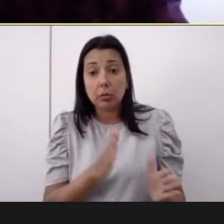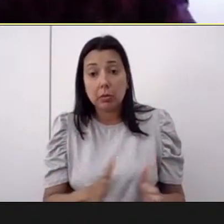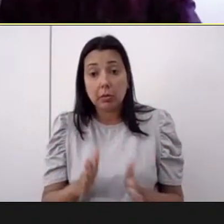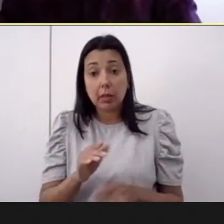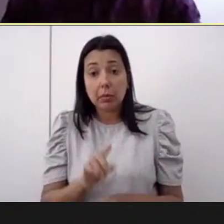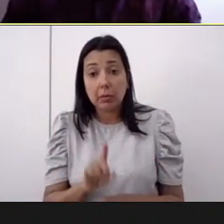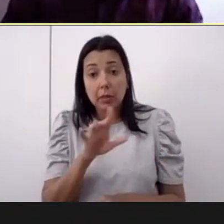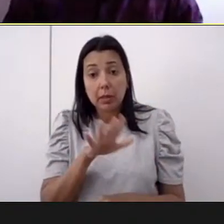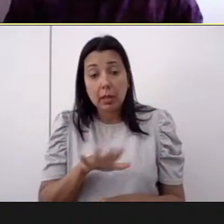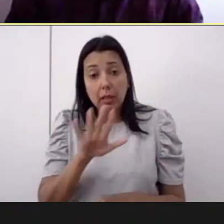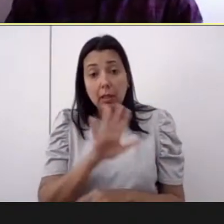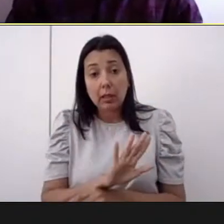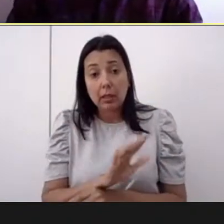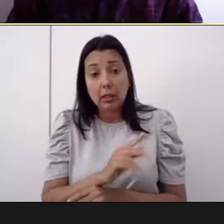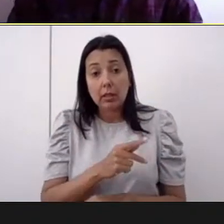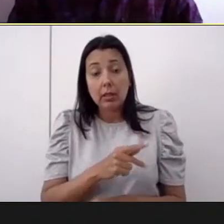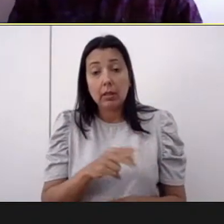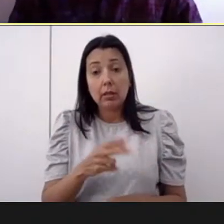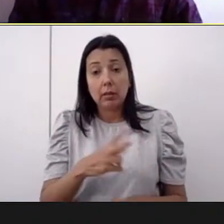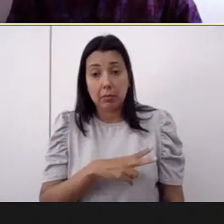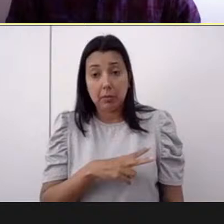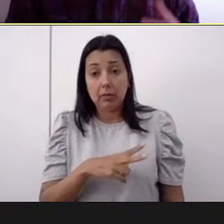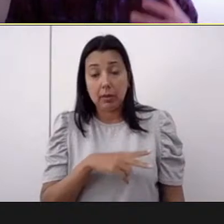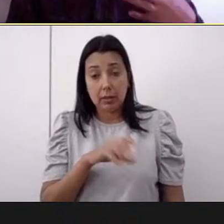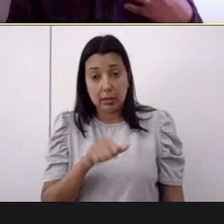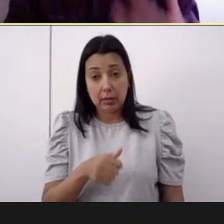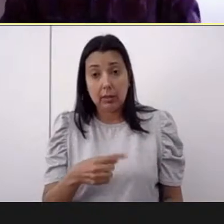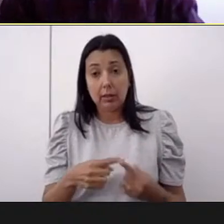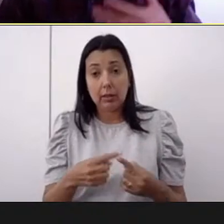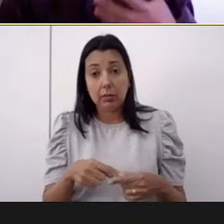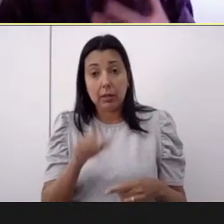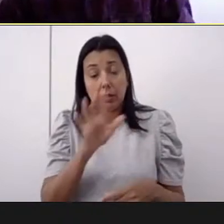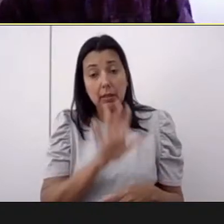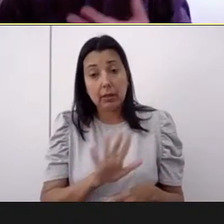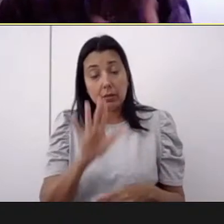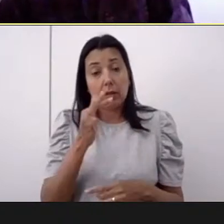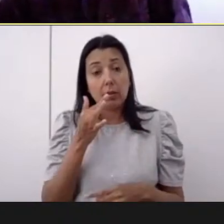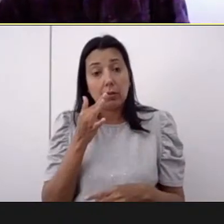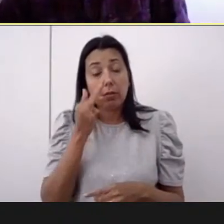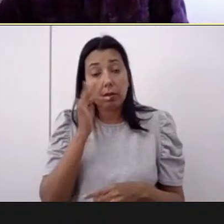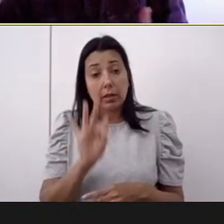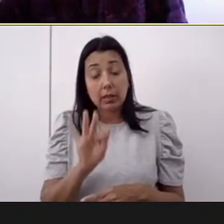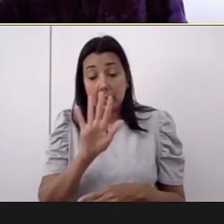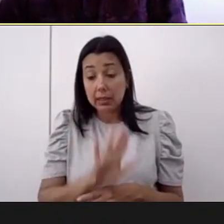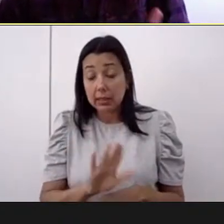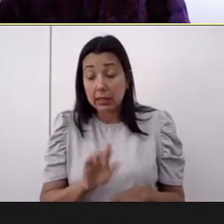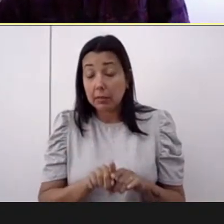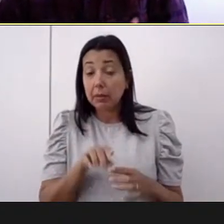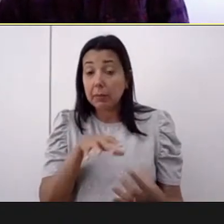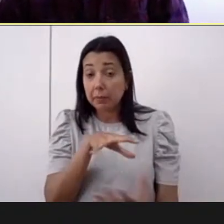and then in the international, it works like this. But I wanted to have you a